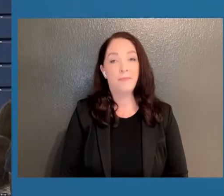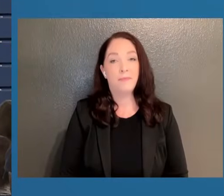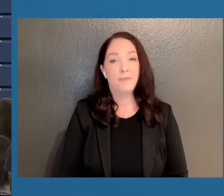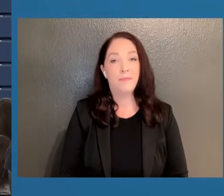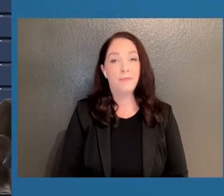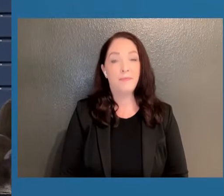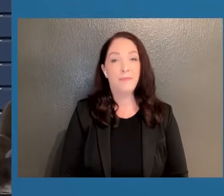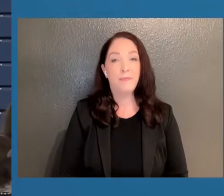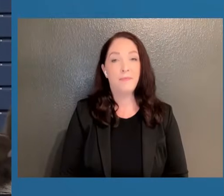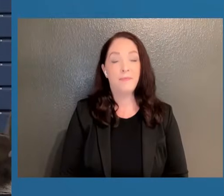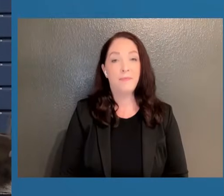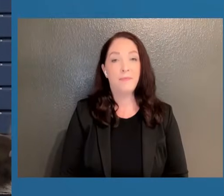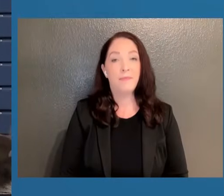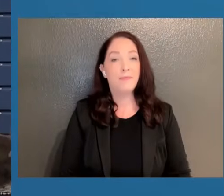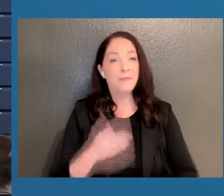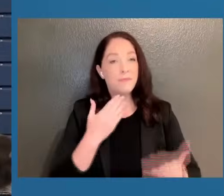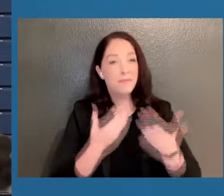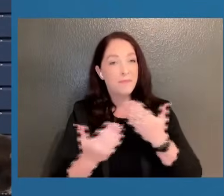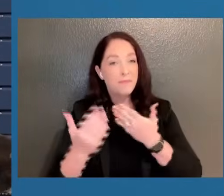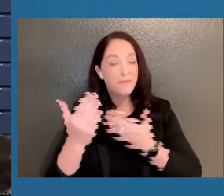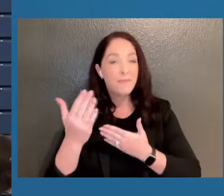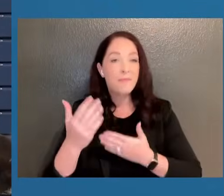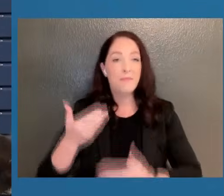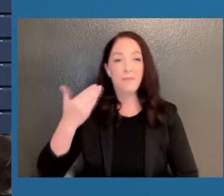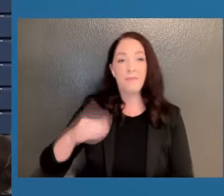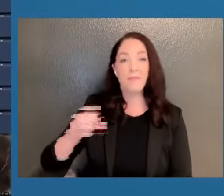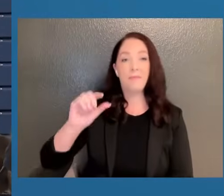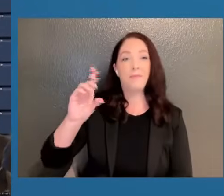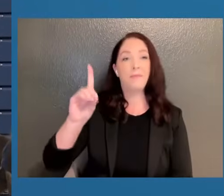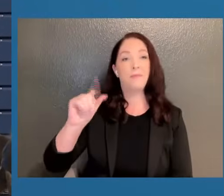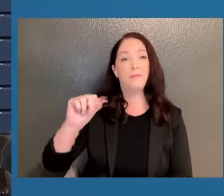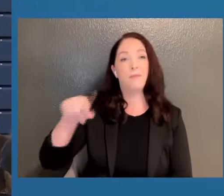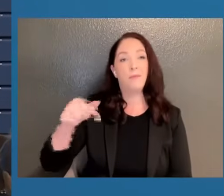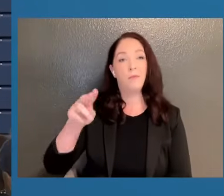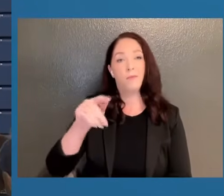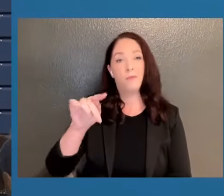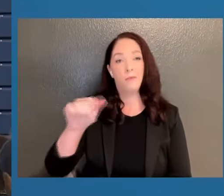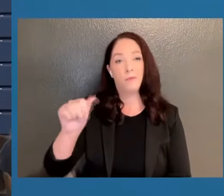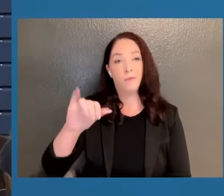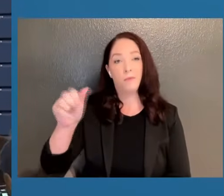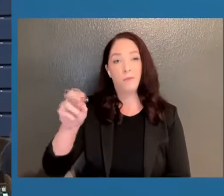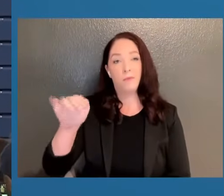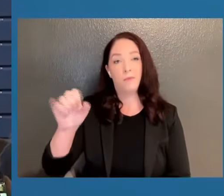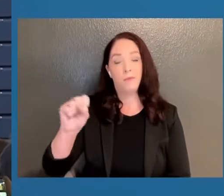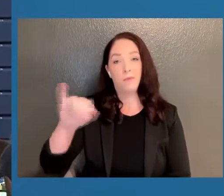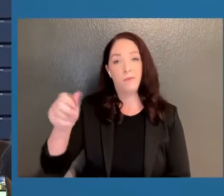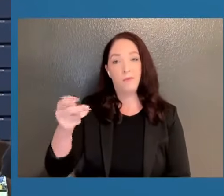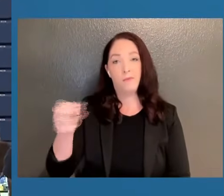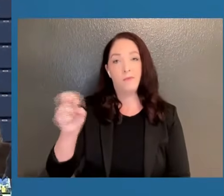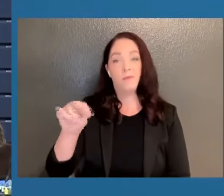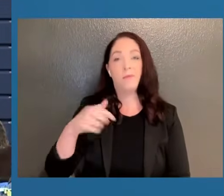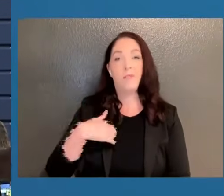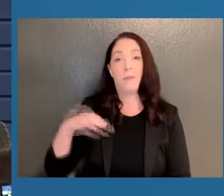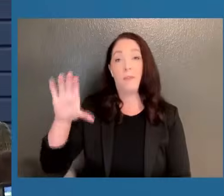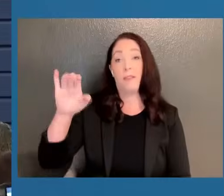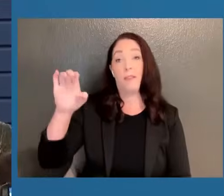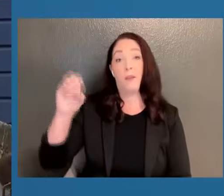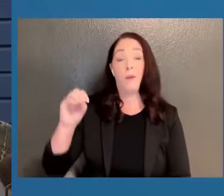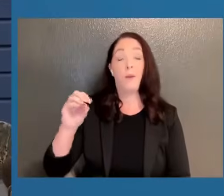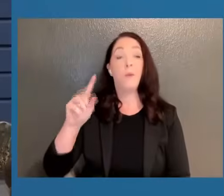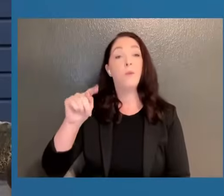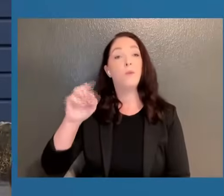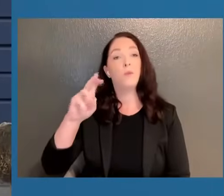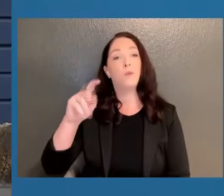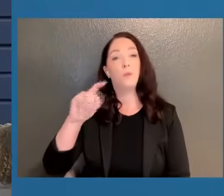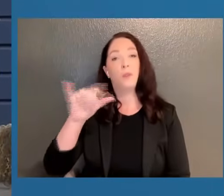Grand Rising, everyone. I am Dakota Jones-Johnson, the CEO of Trinity Alliance of the Capital Region.